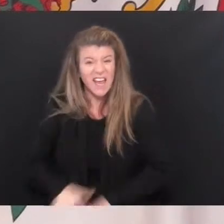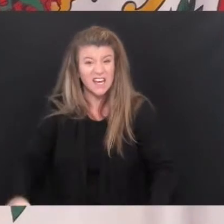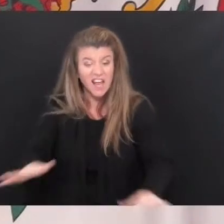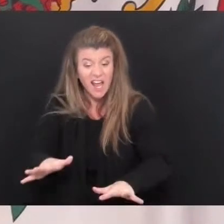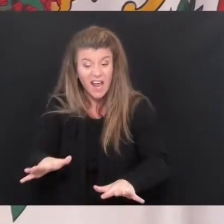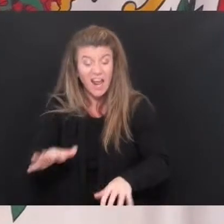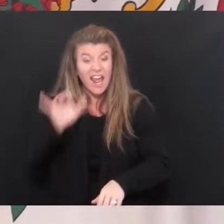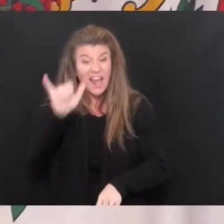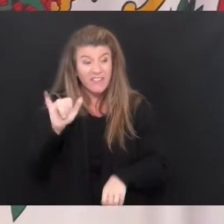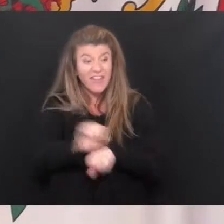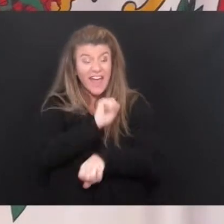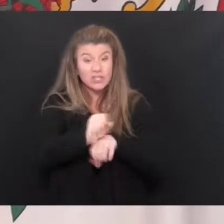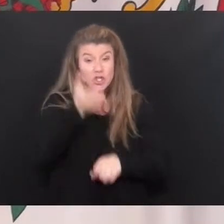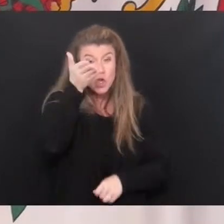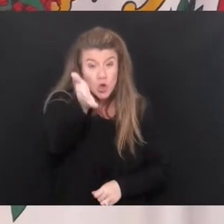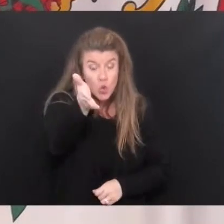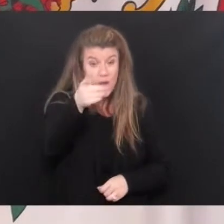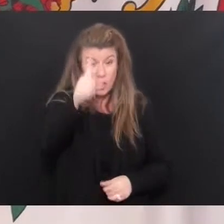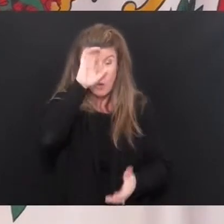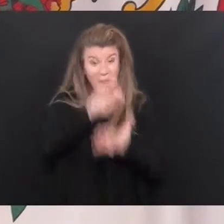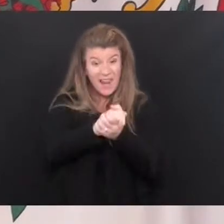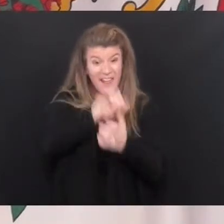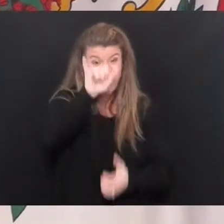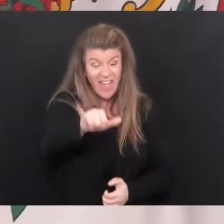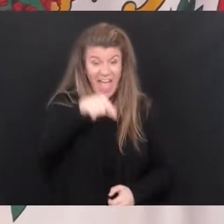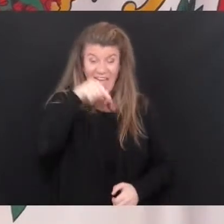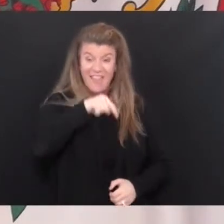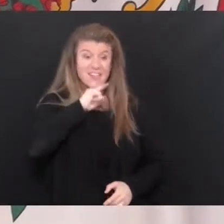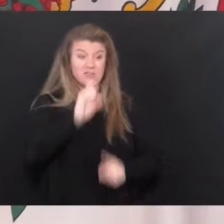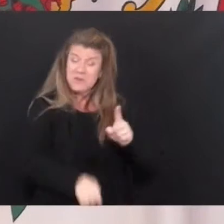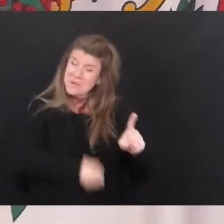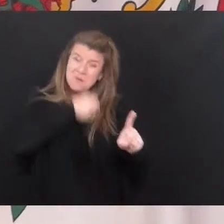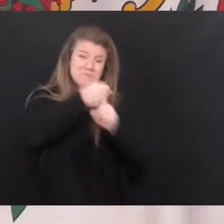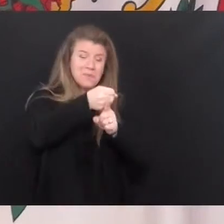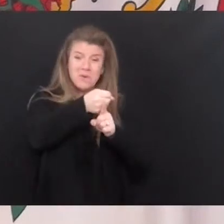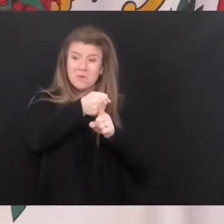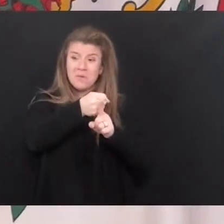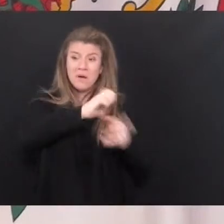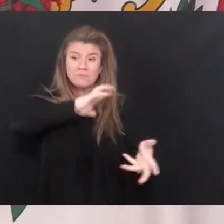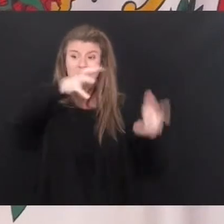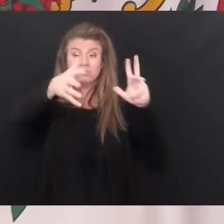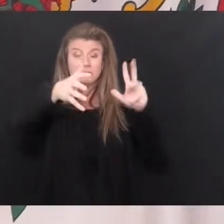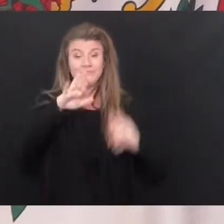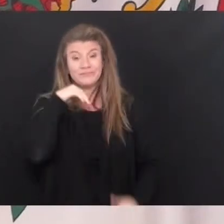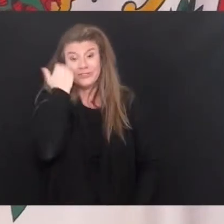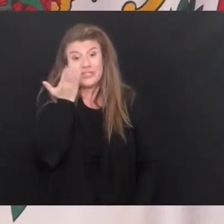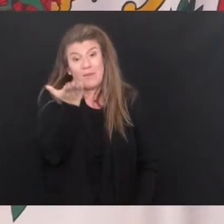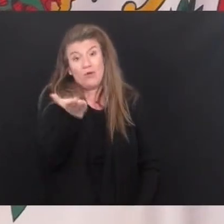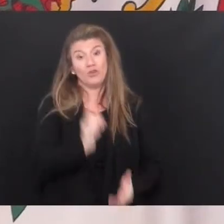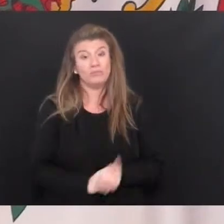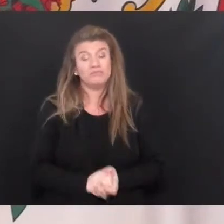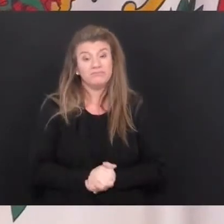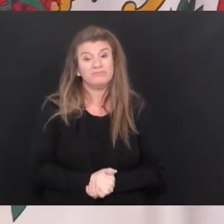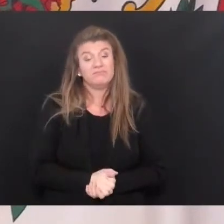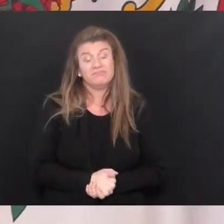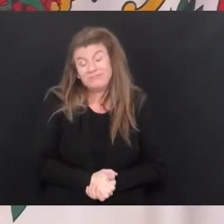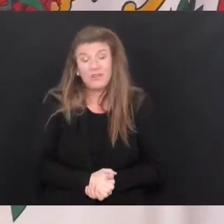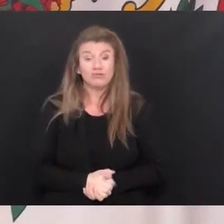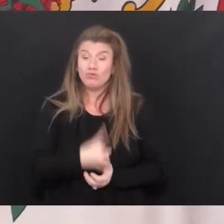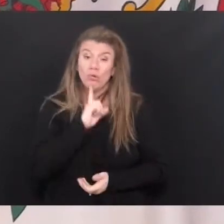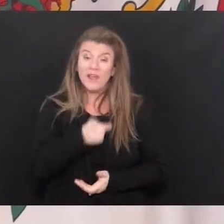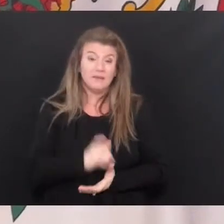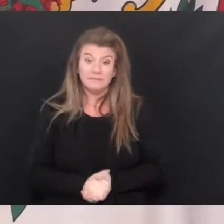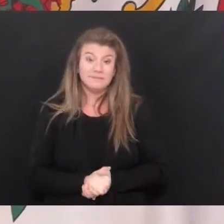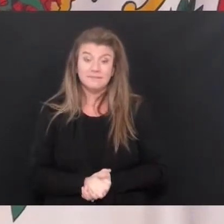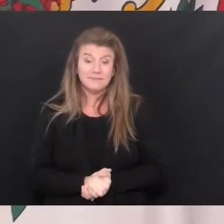thing turns around and whiplashes on us like crazy and everything, shame on you. Really and